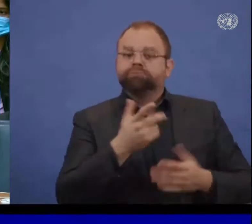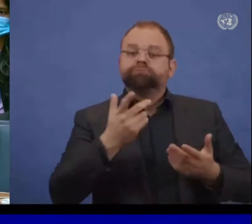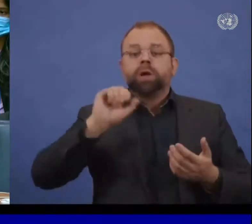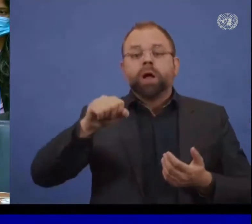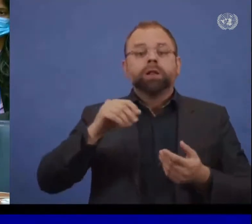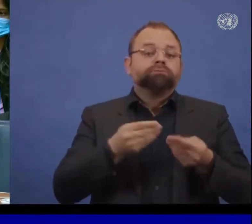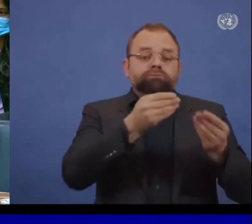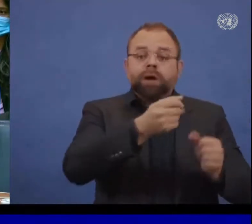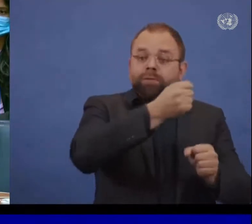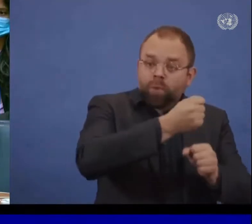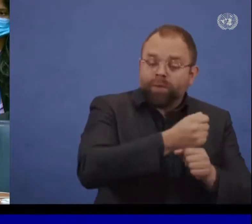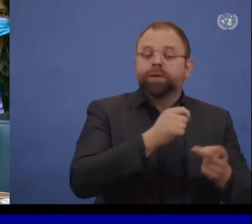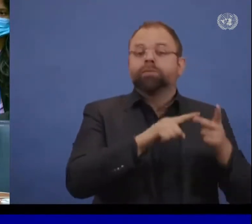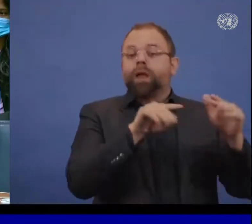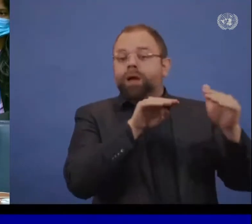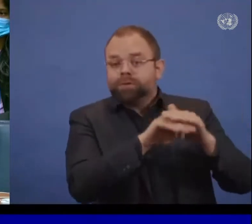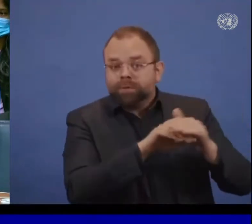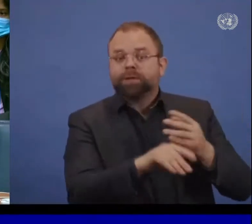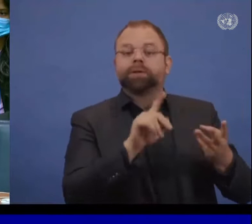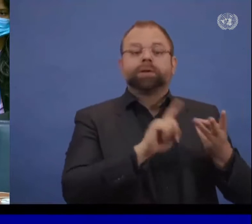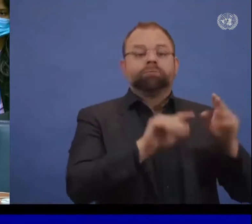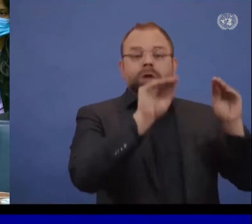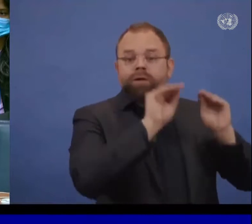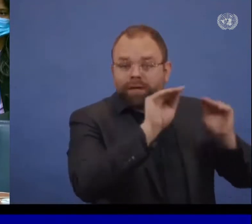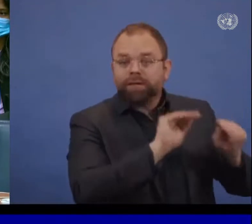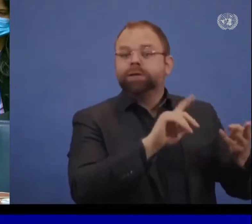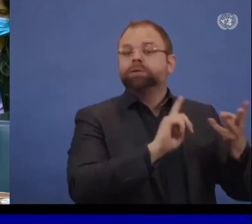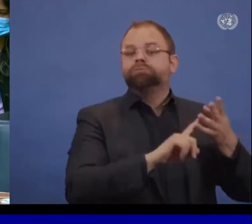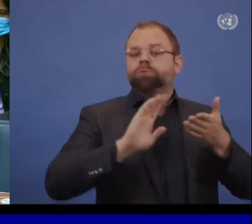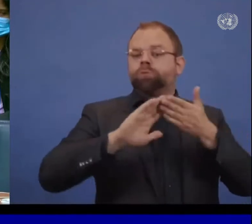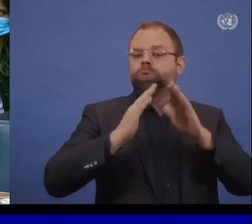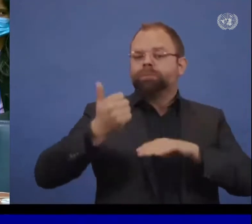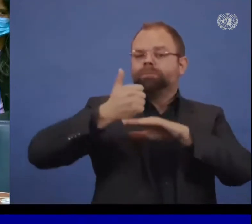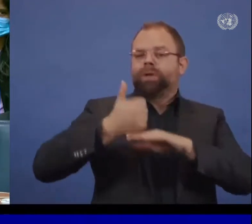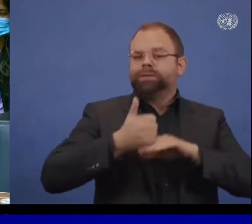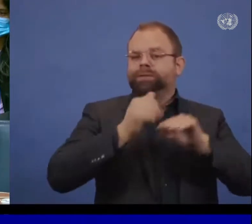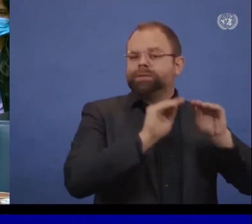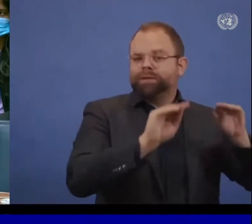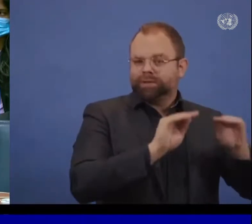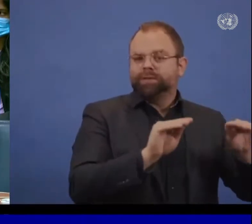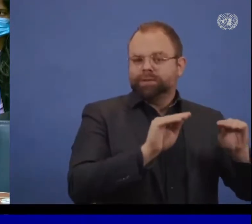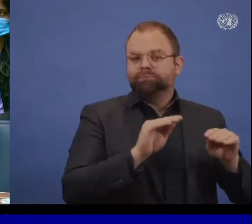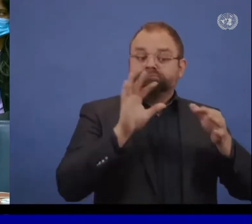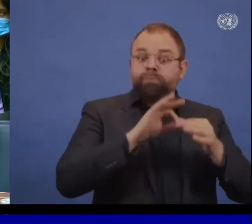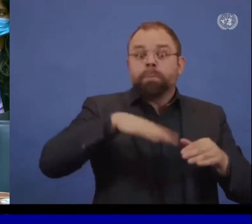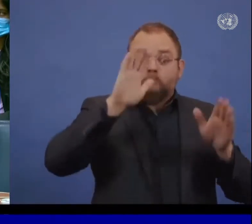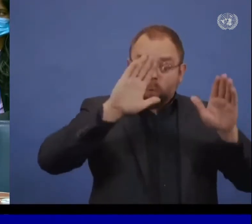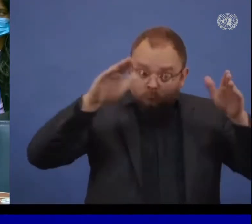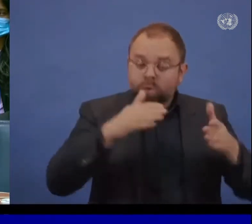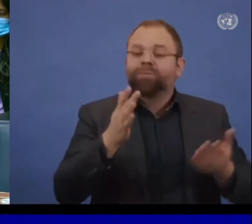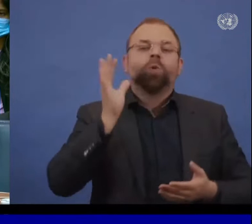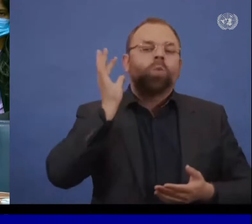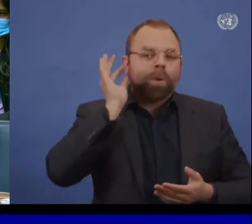Ministers for approval upon being approved by the NCPD. In addition, Sri Lanka has taken steps to draft a bill for sign language, which